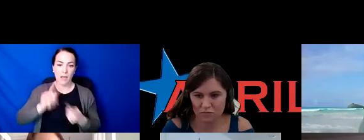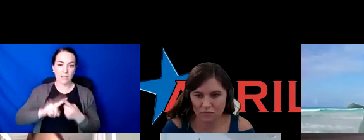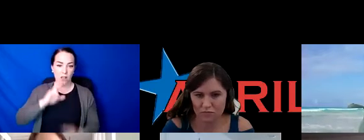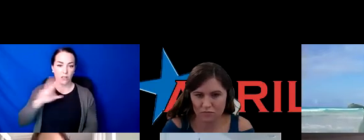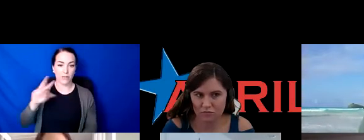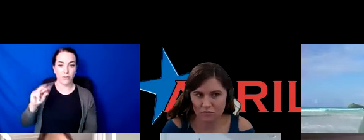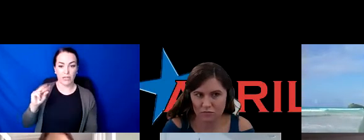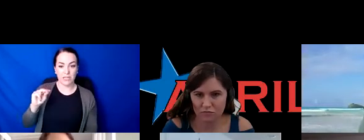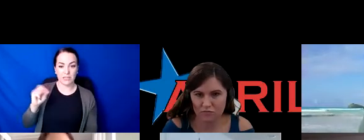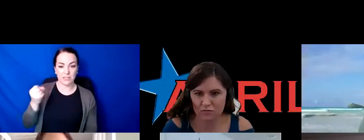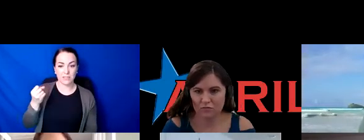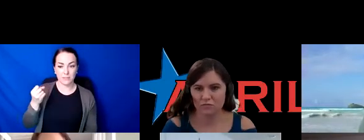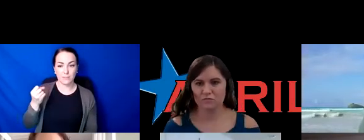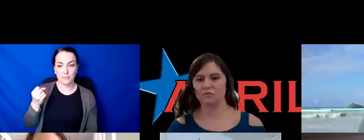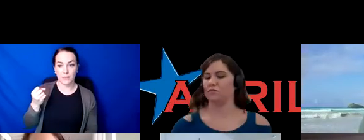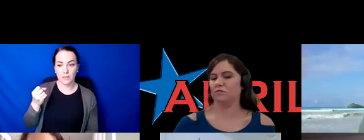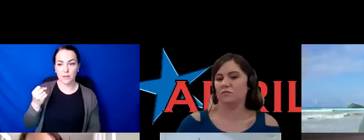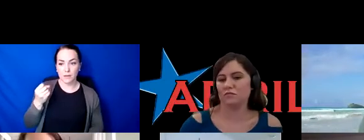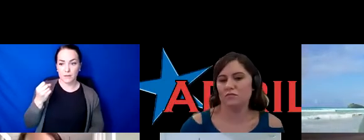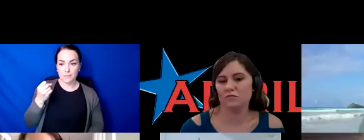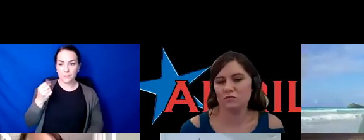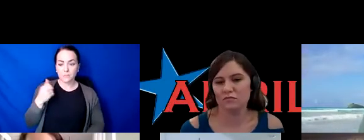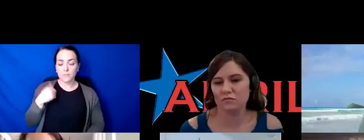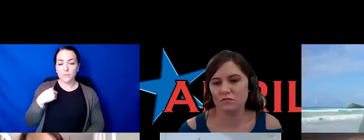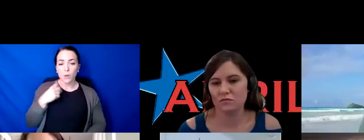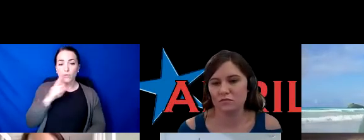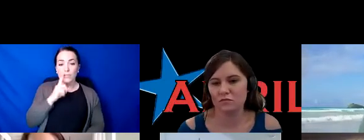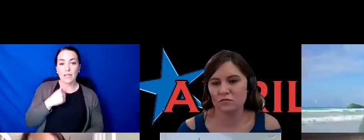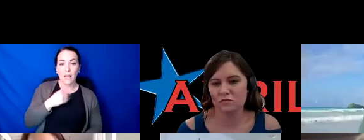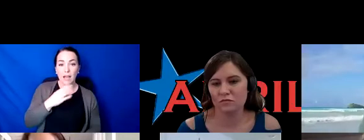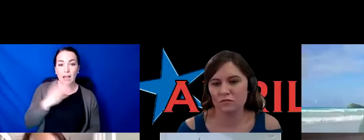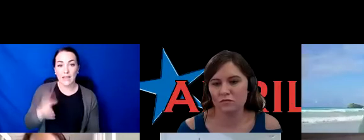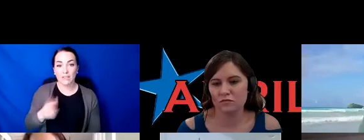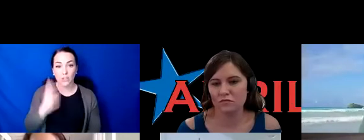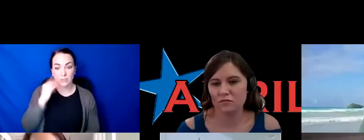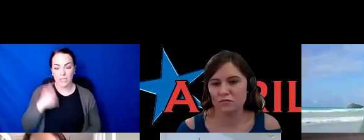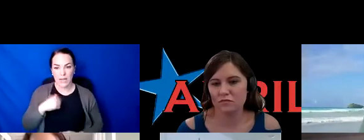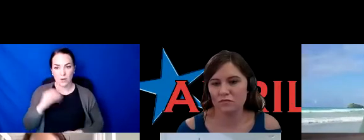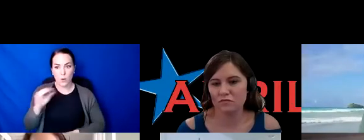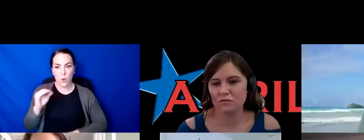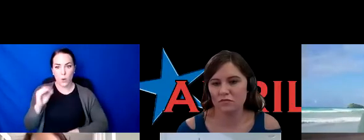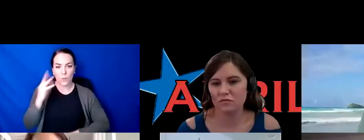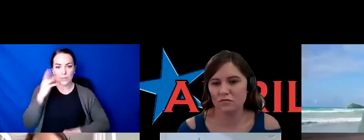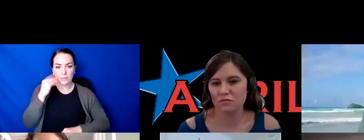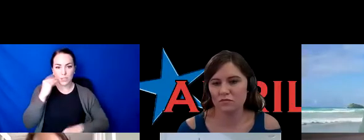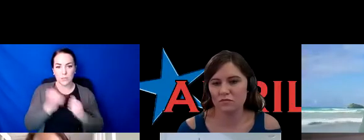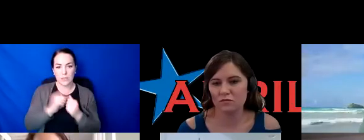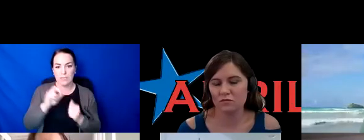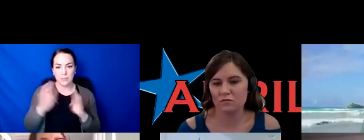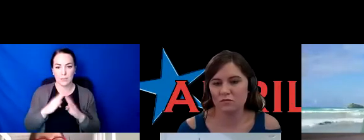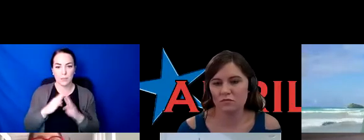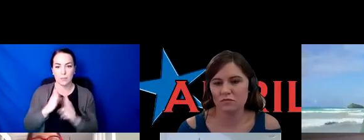30s. And so I had no experience with the disability community before